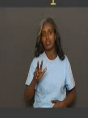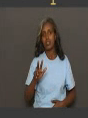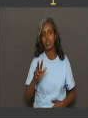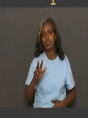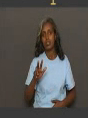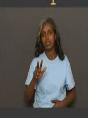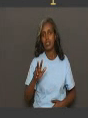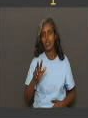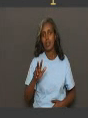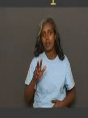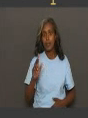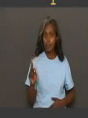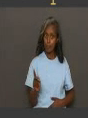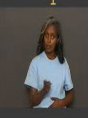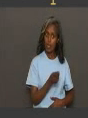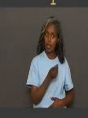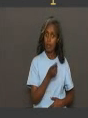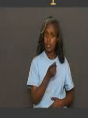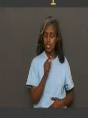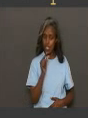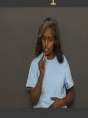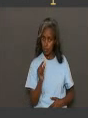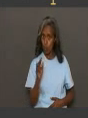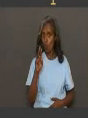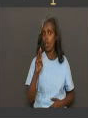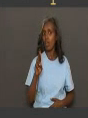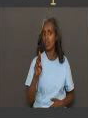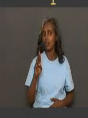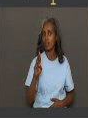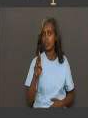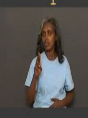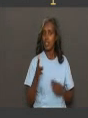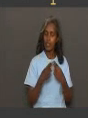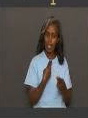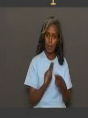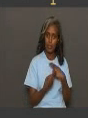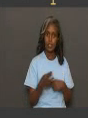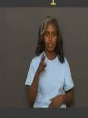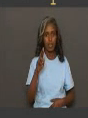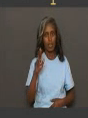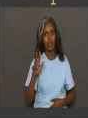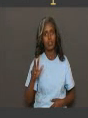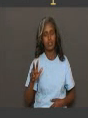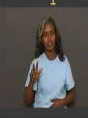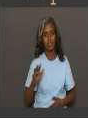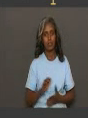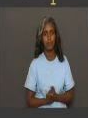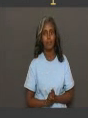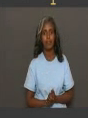R3 becomes small r times